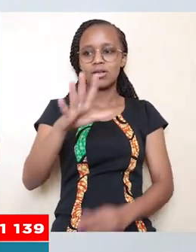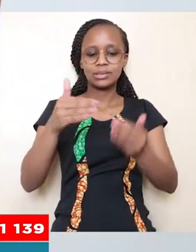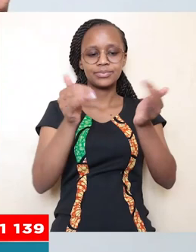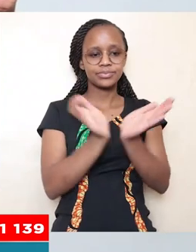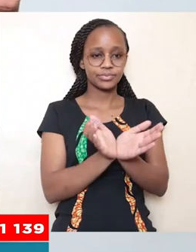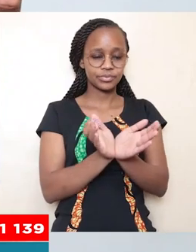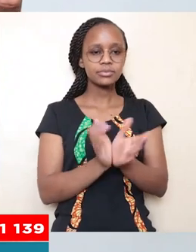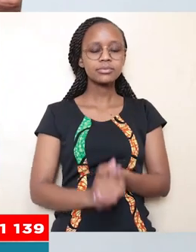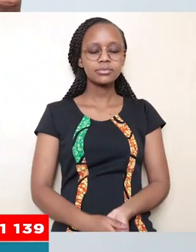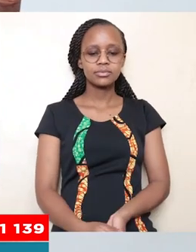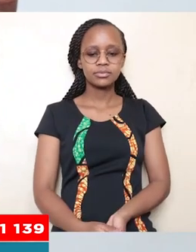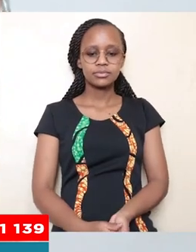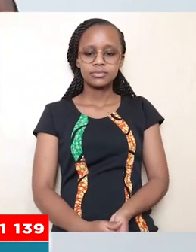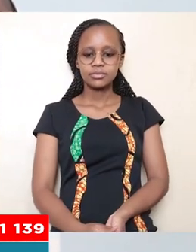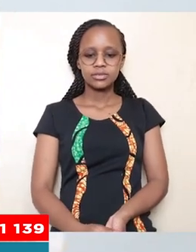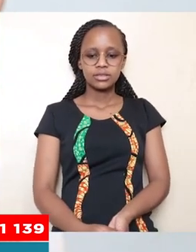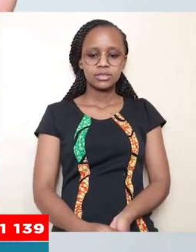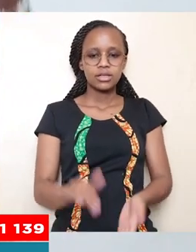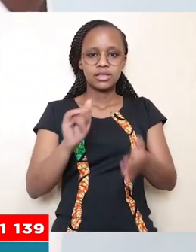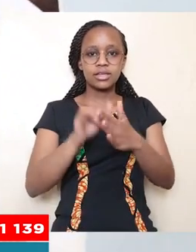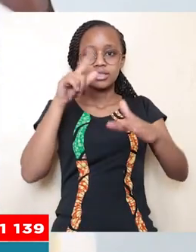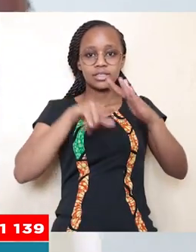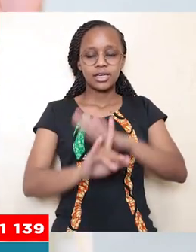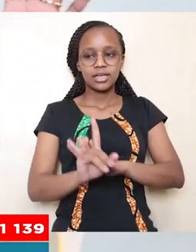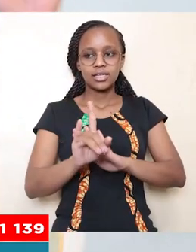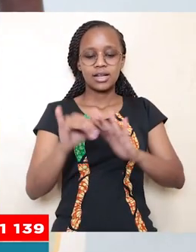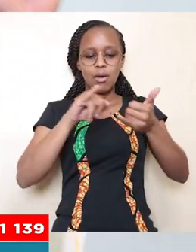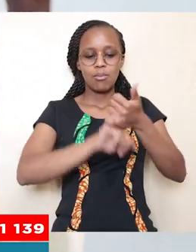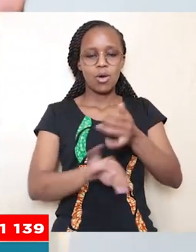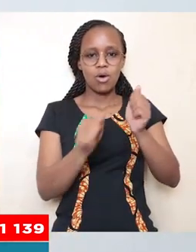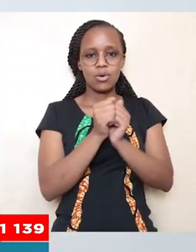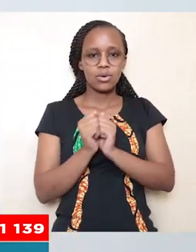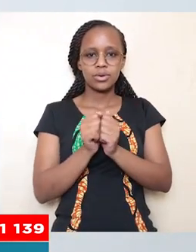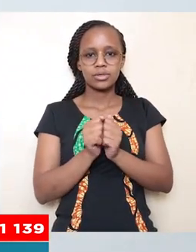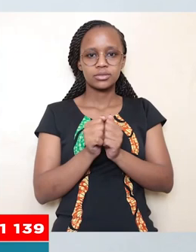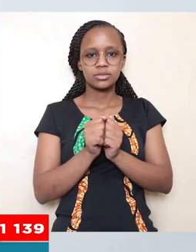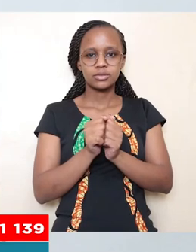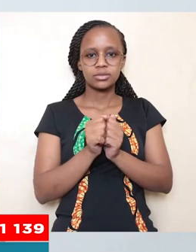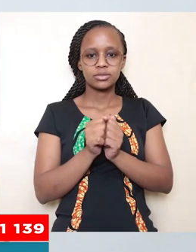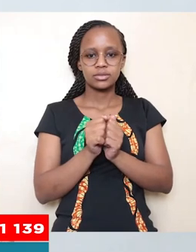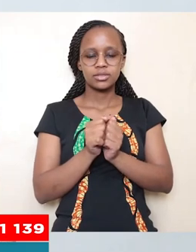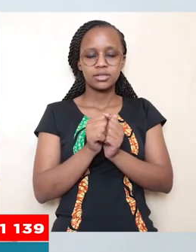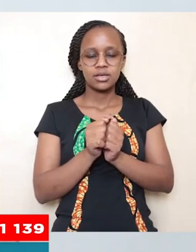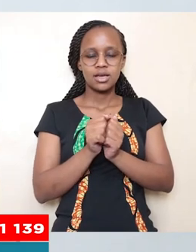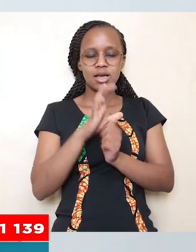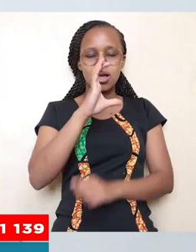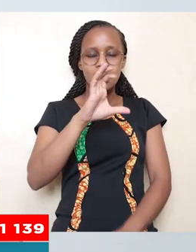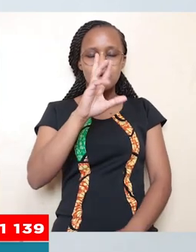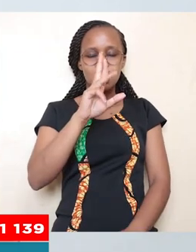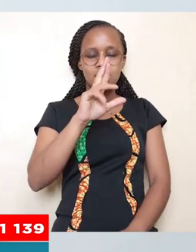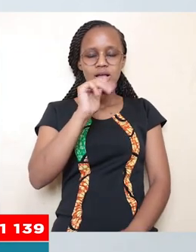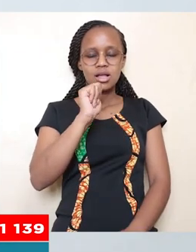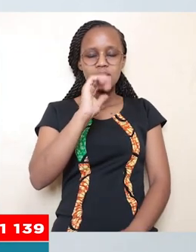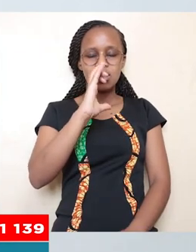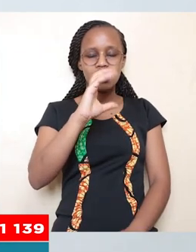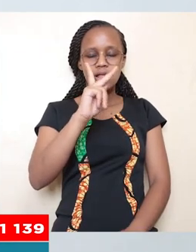family, that you entered into a marriage with a pre-existing crack,